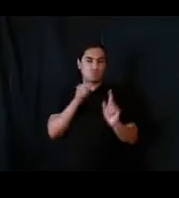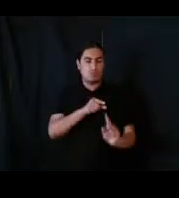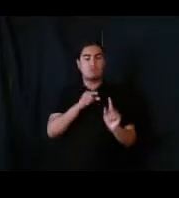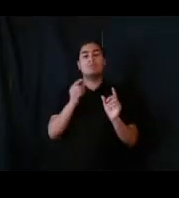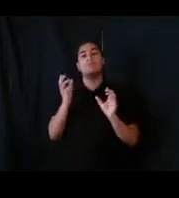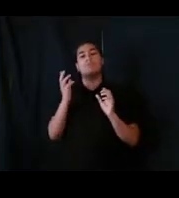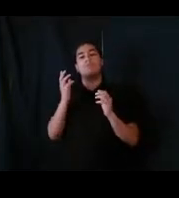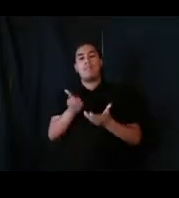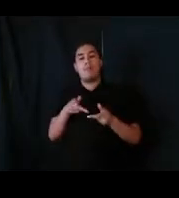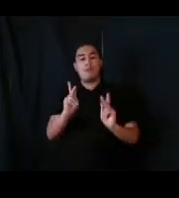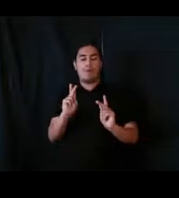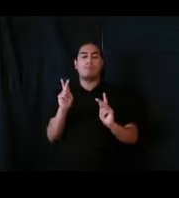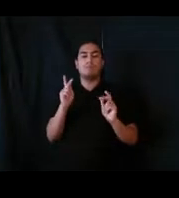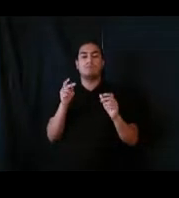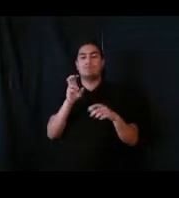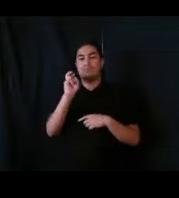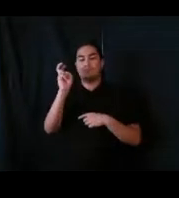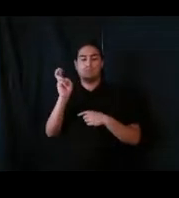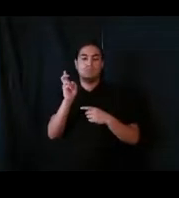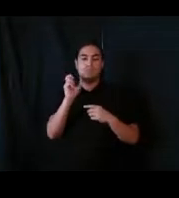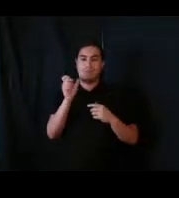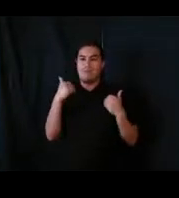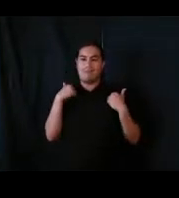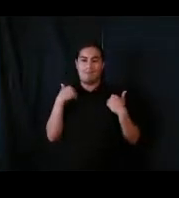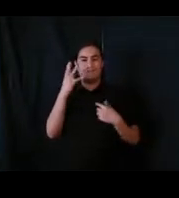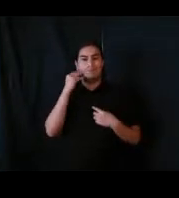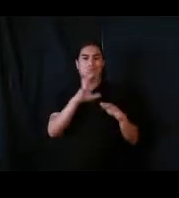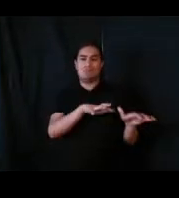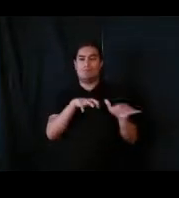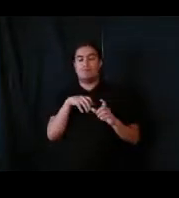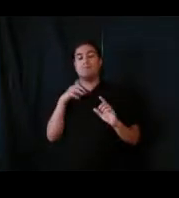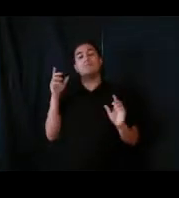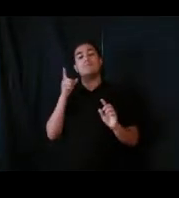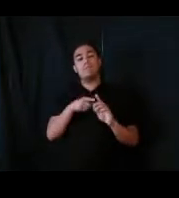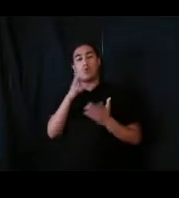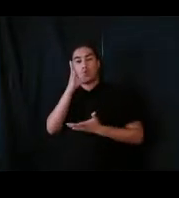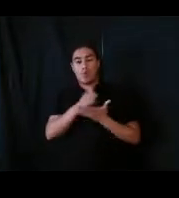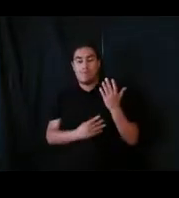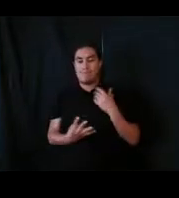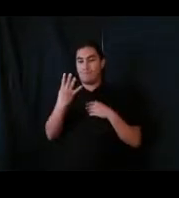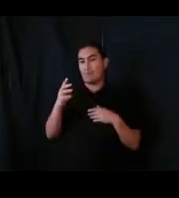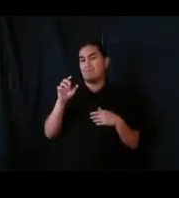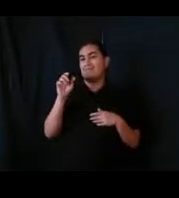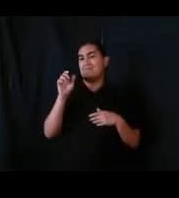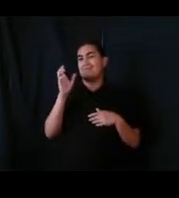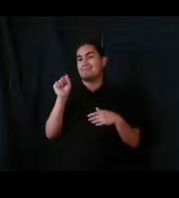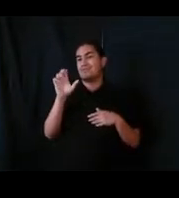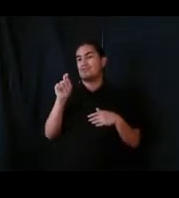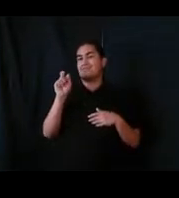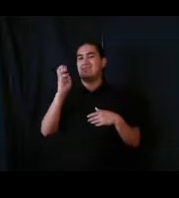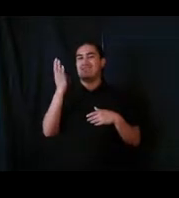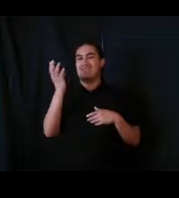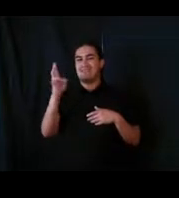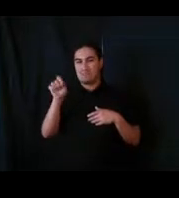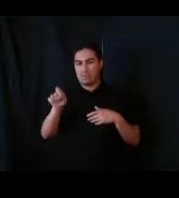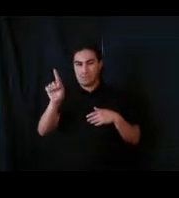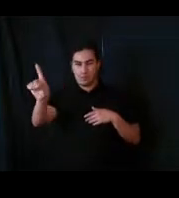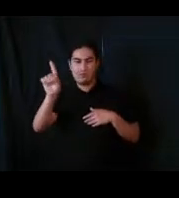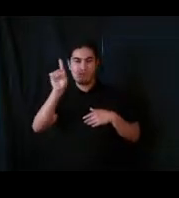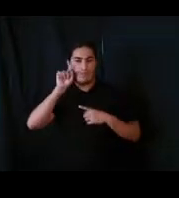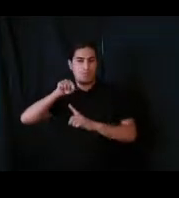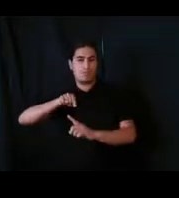travelers to opt out of congestion this change was incorporated into part 4 section 17.1 under congestion evaluation criteria of